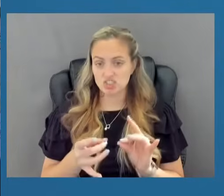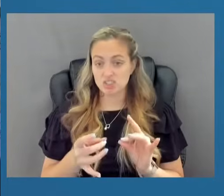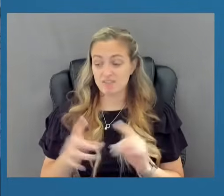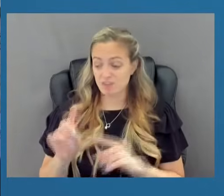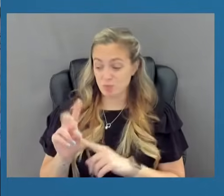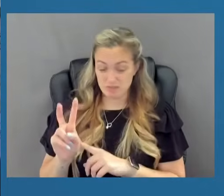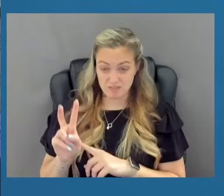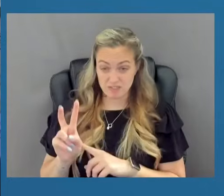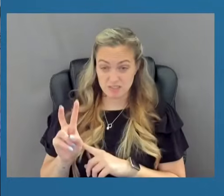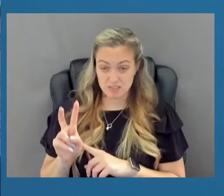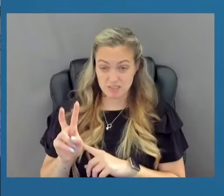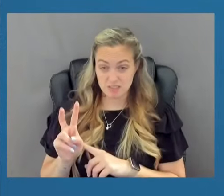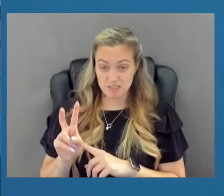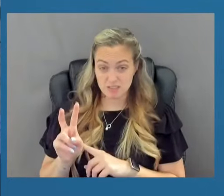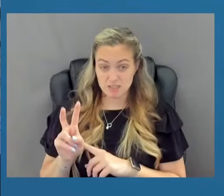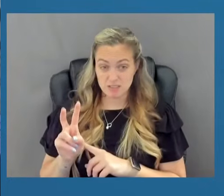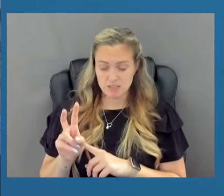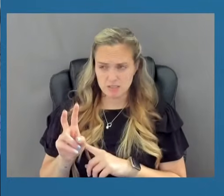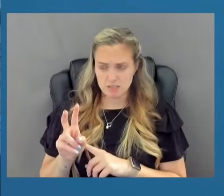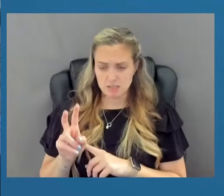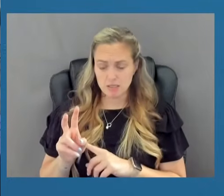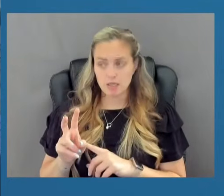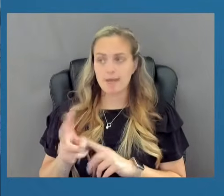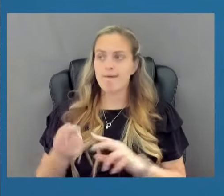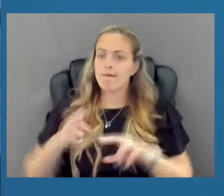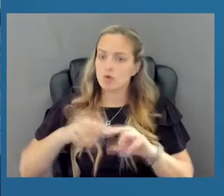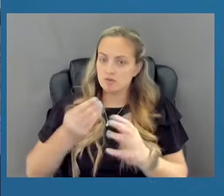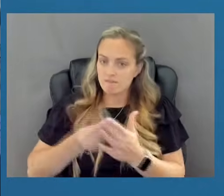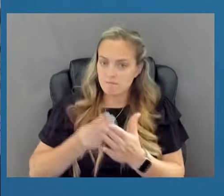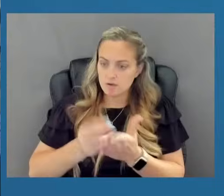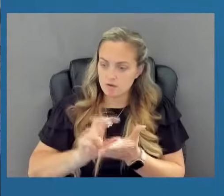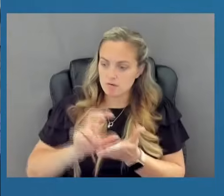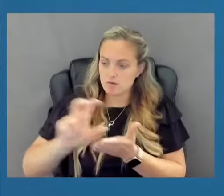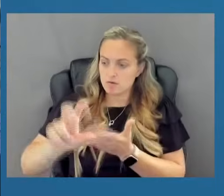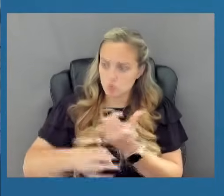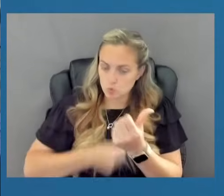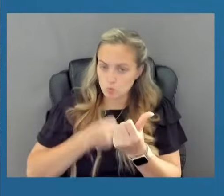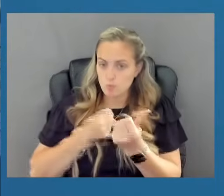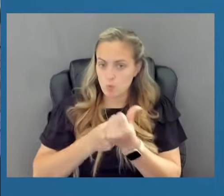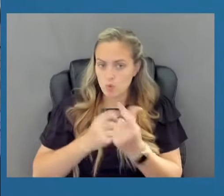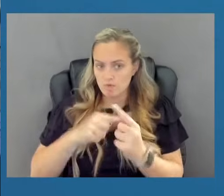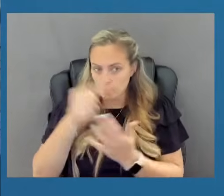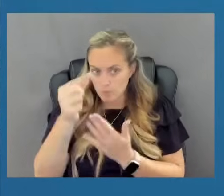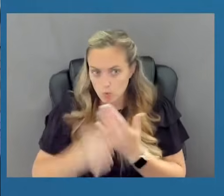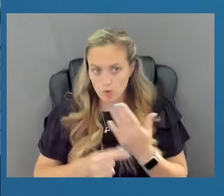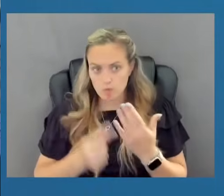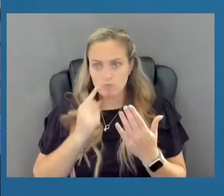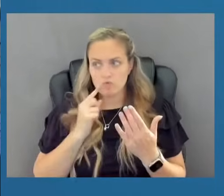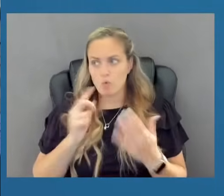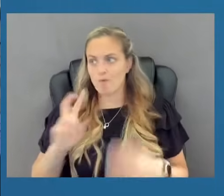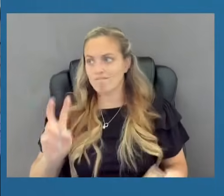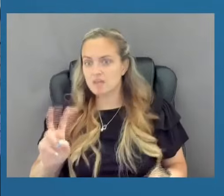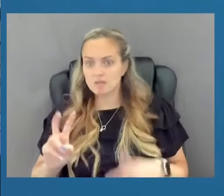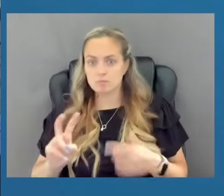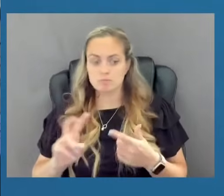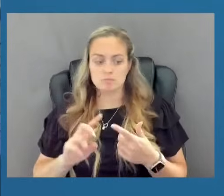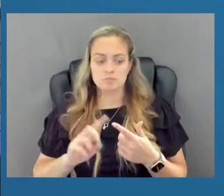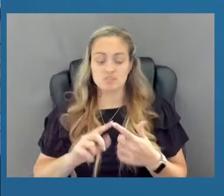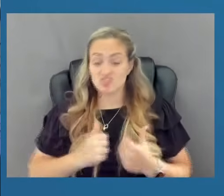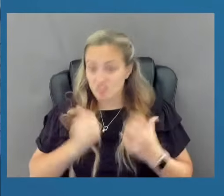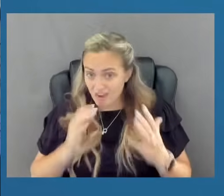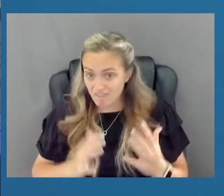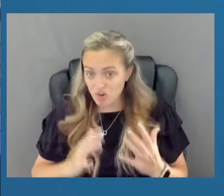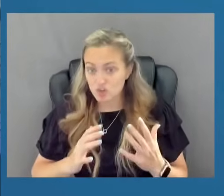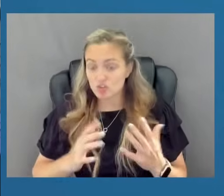violence, increasing funding to support programs for victims, survivors, to be able to get out of